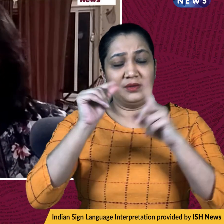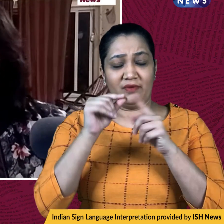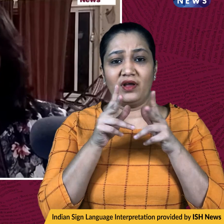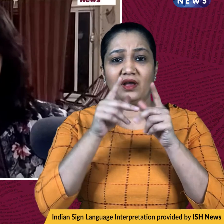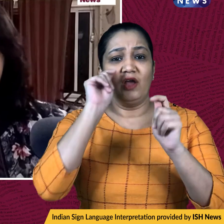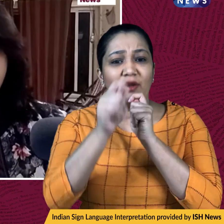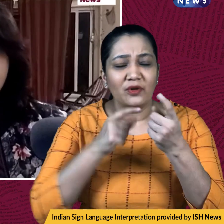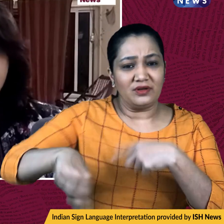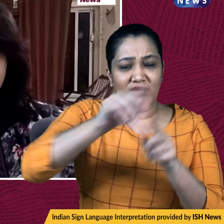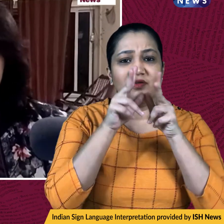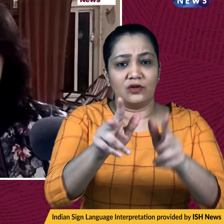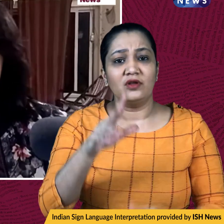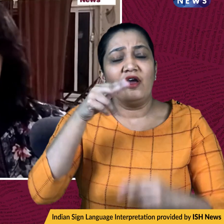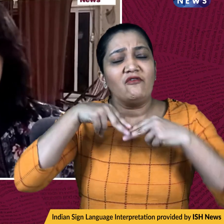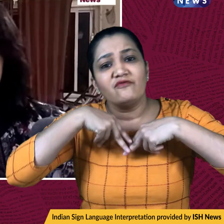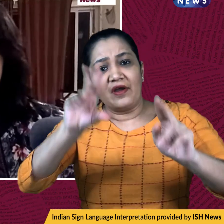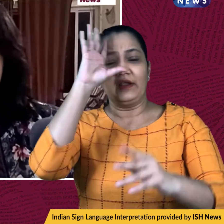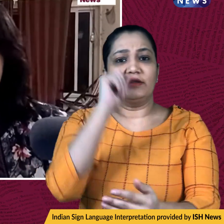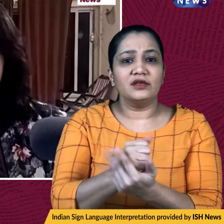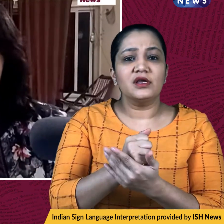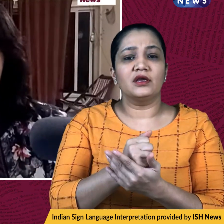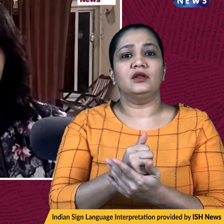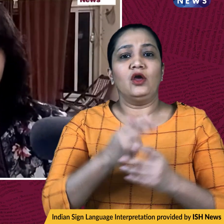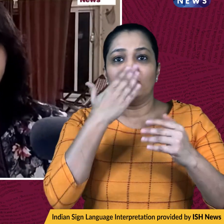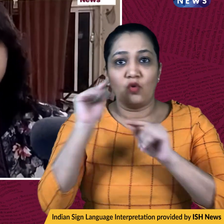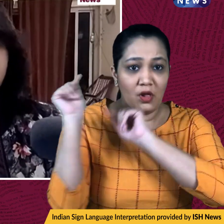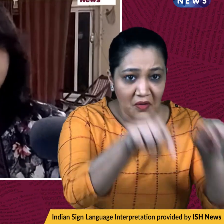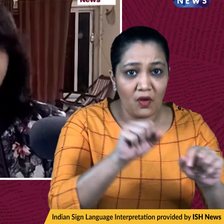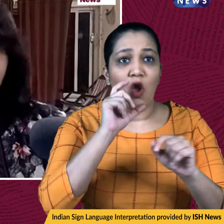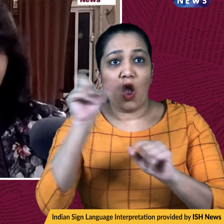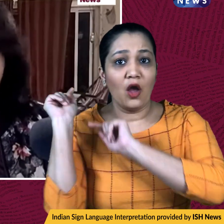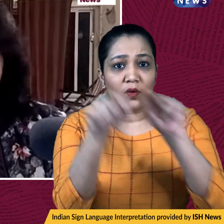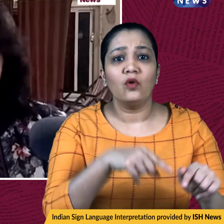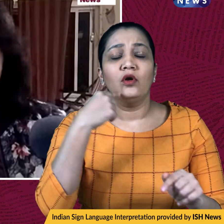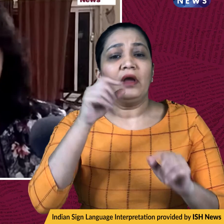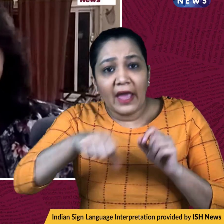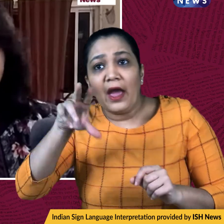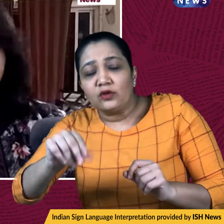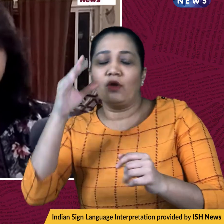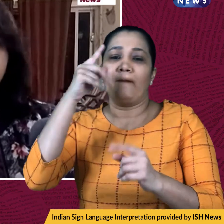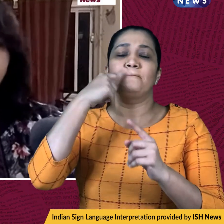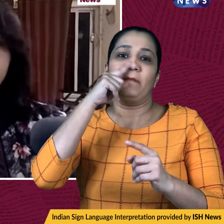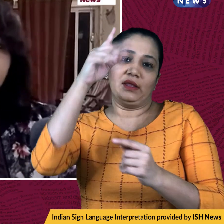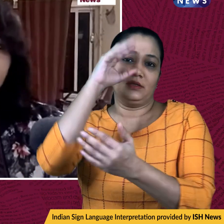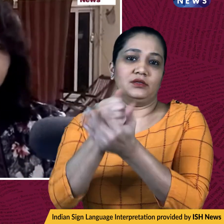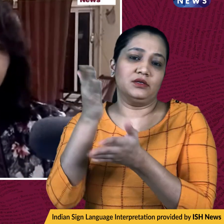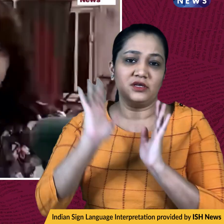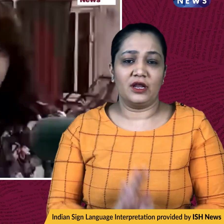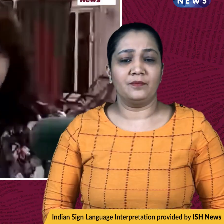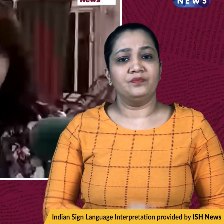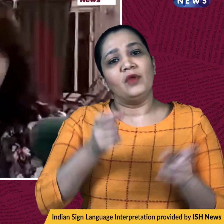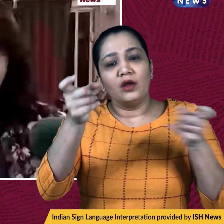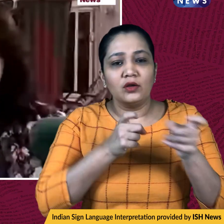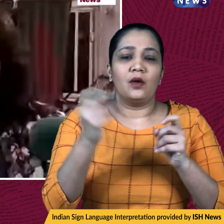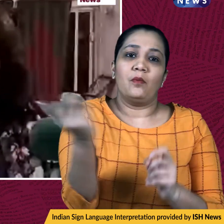and I quote, "The final decision to send children to school and colleges will be on parents, but the administration will